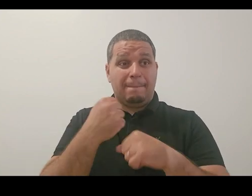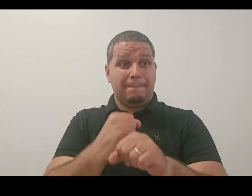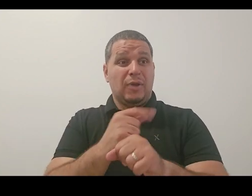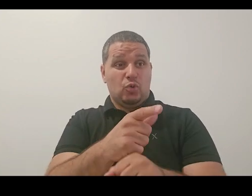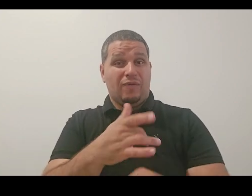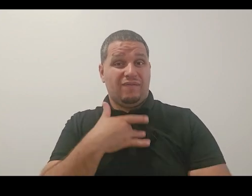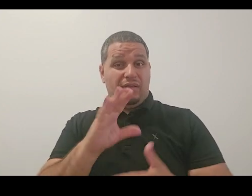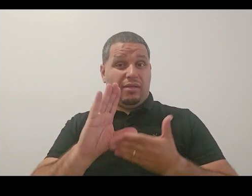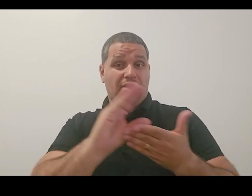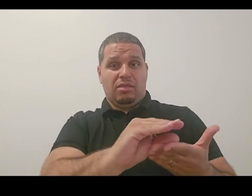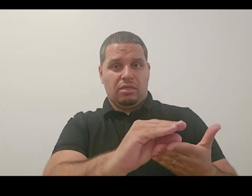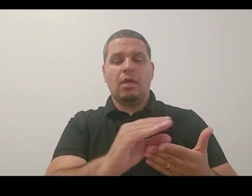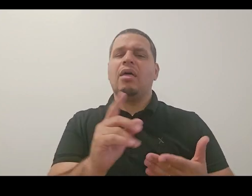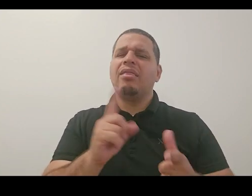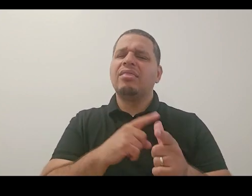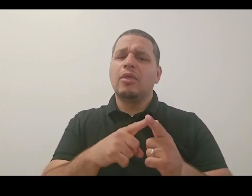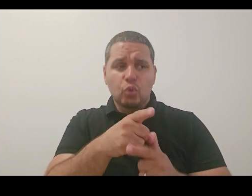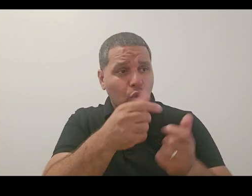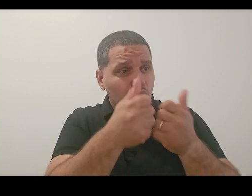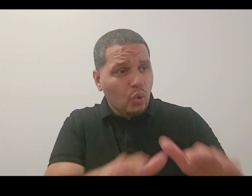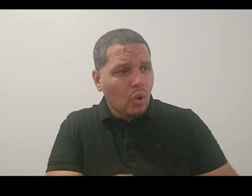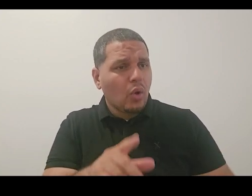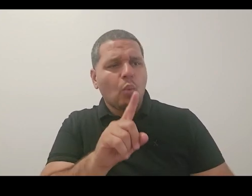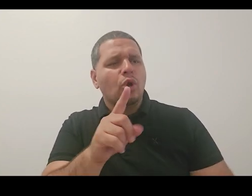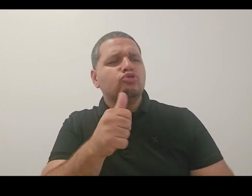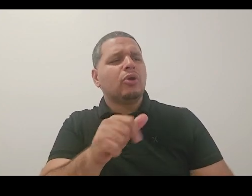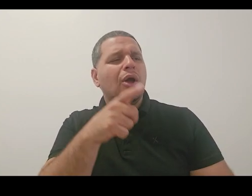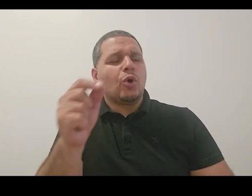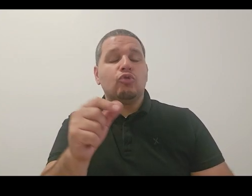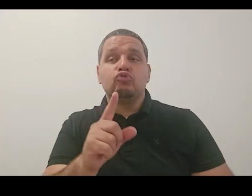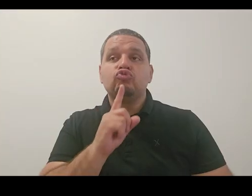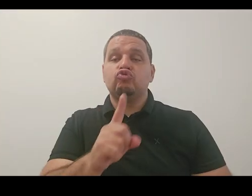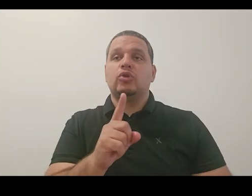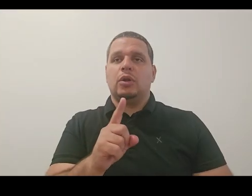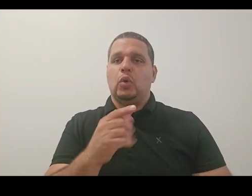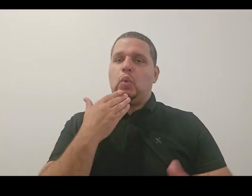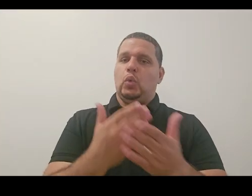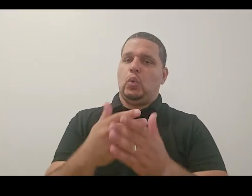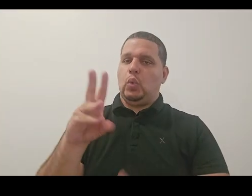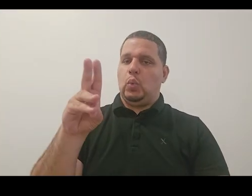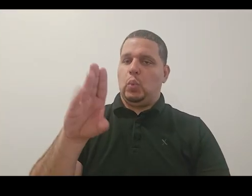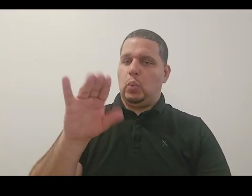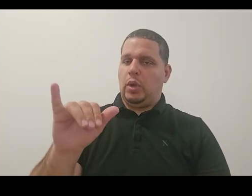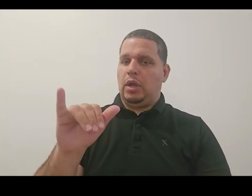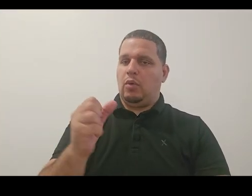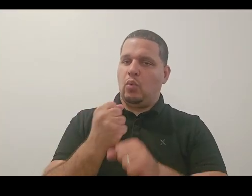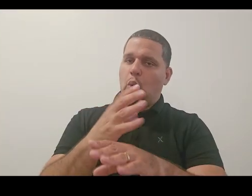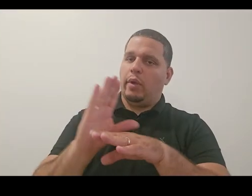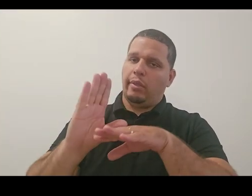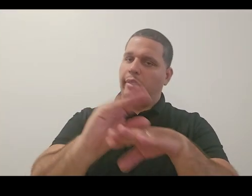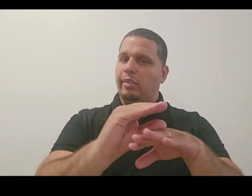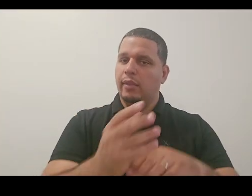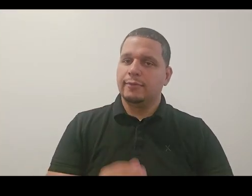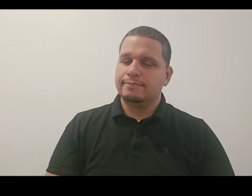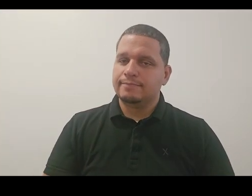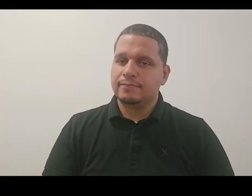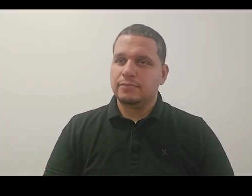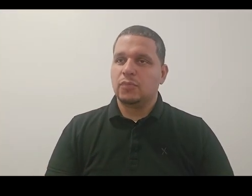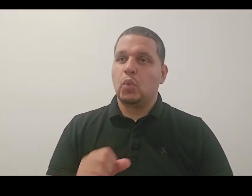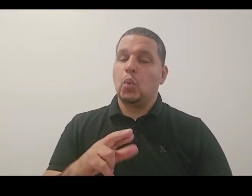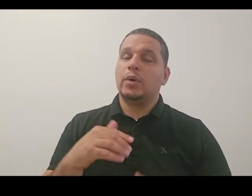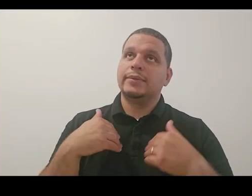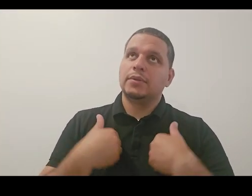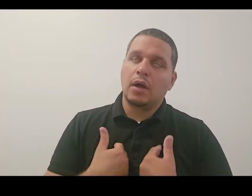is designed to make somebody feel irritated with you. Are you lost or where are you trying to go is a super good way to design hostility or at